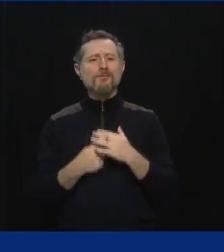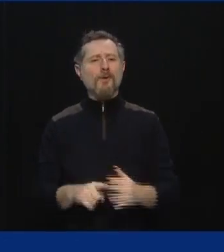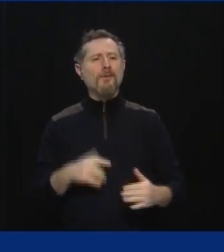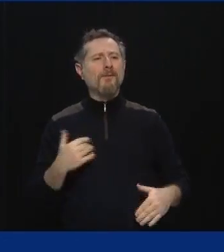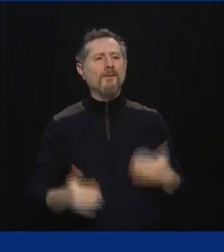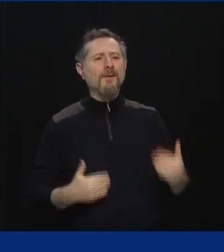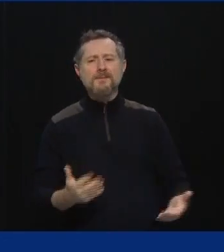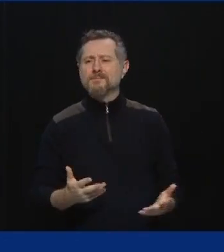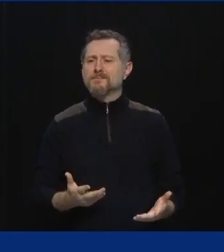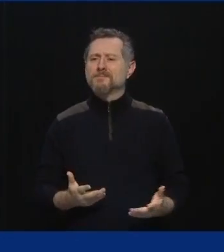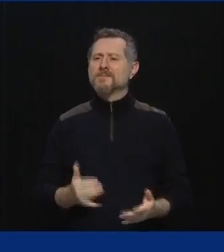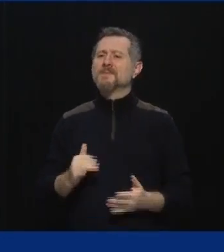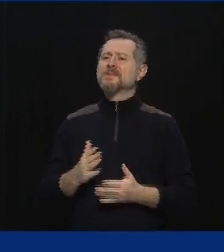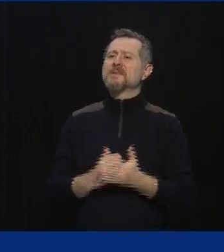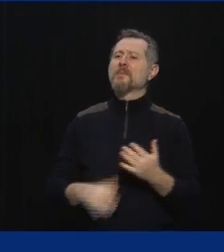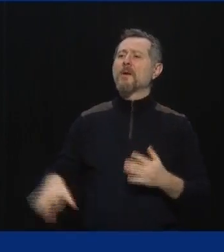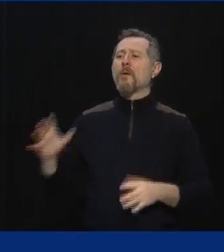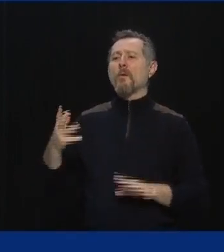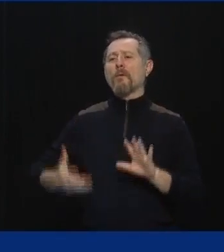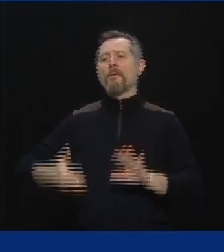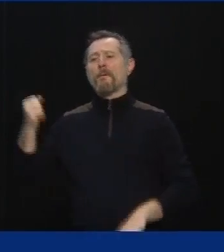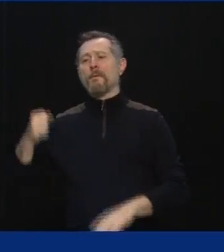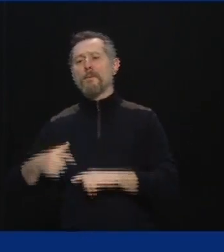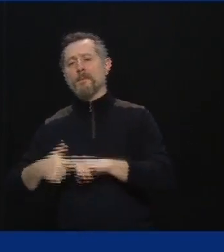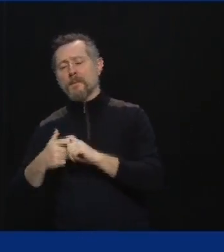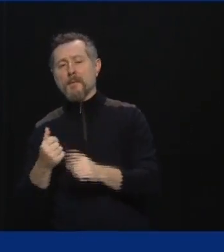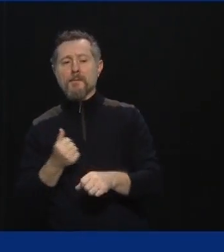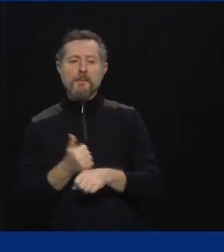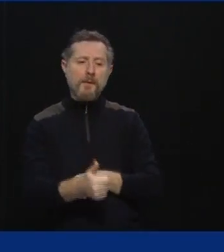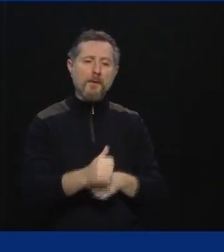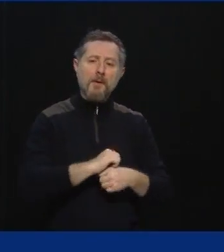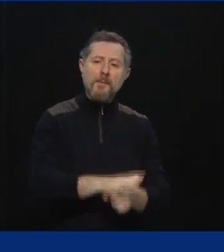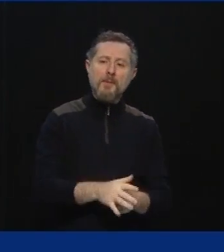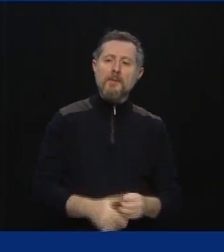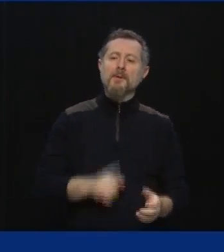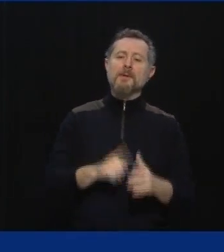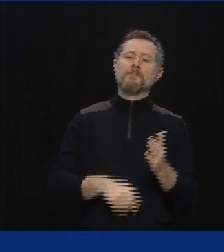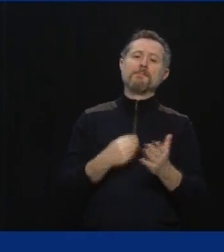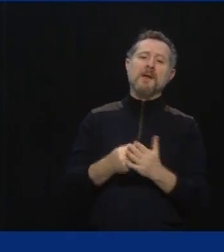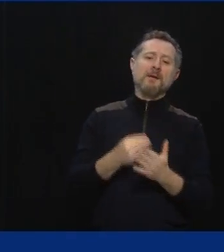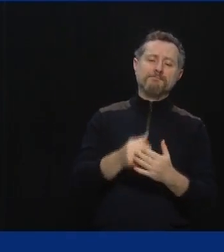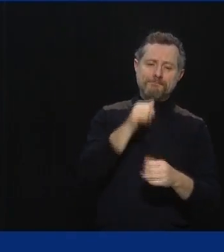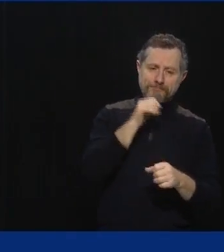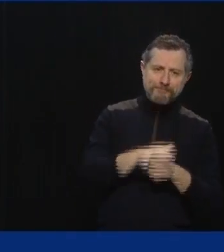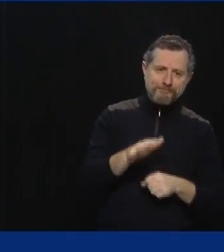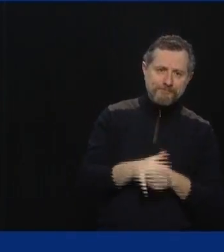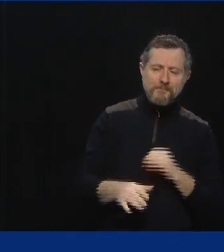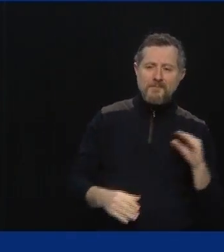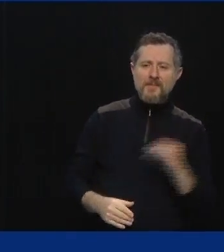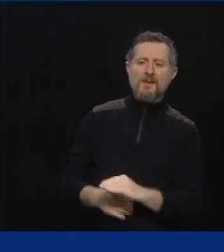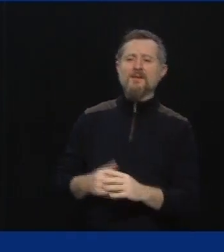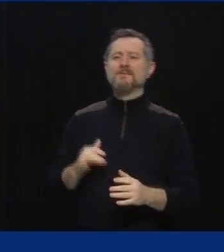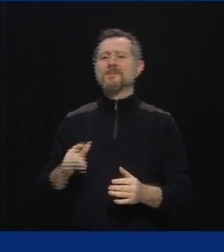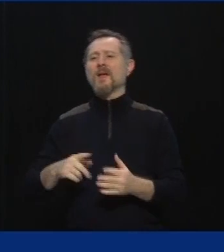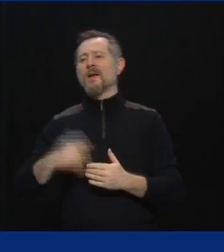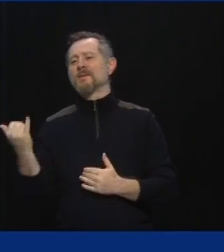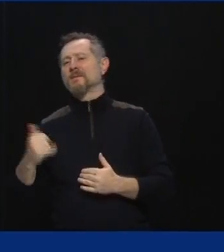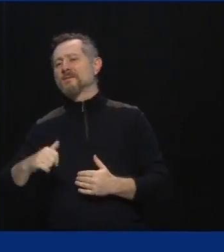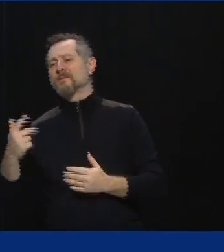be set aside because of the pandemic, others times it was funding. Others, the thought that we can only do so much at a